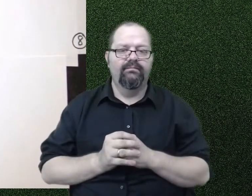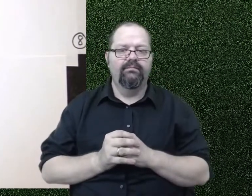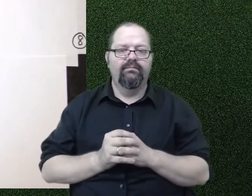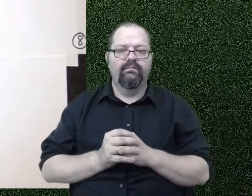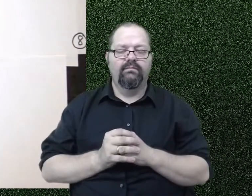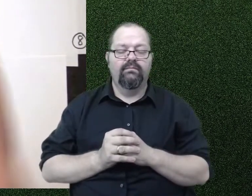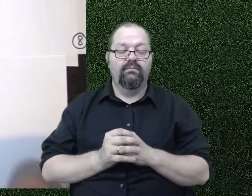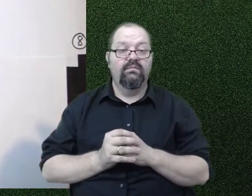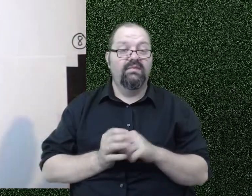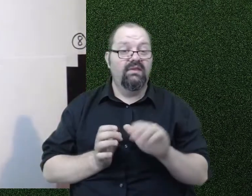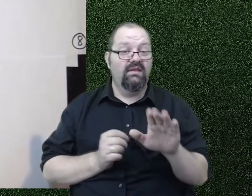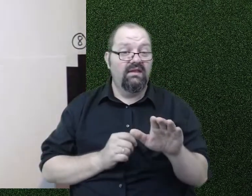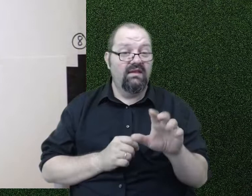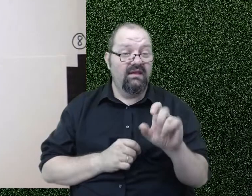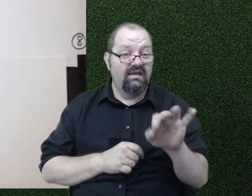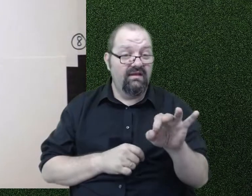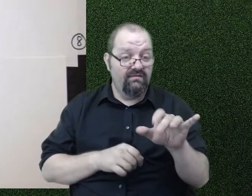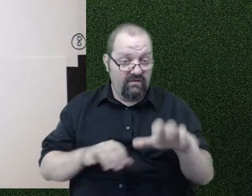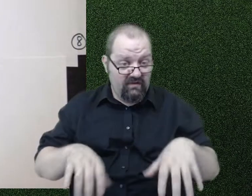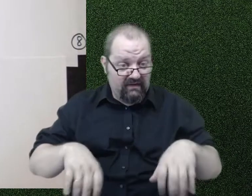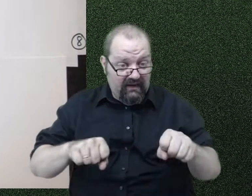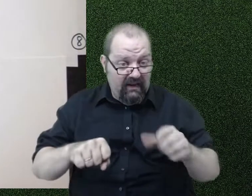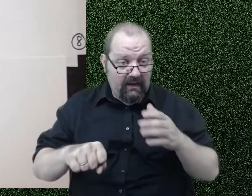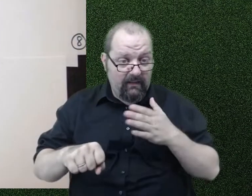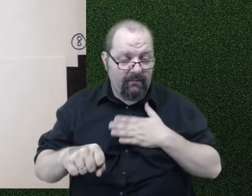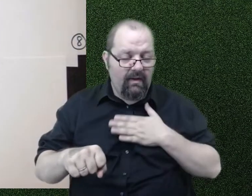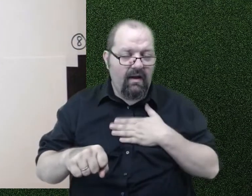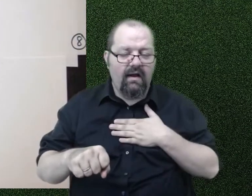Now, those of you that are taking my